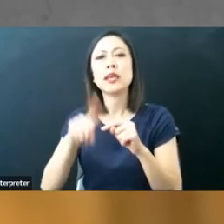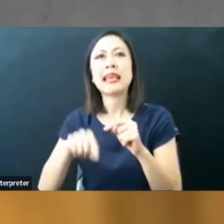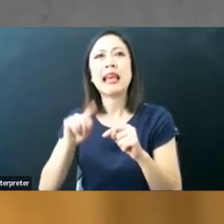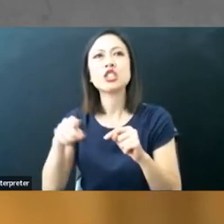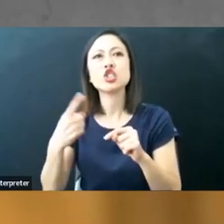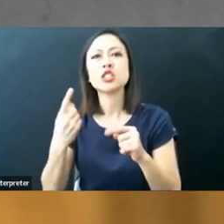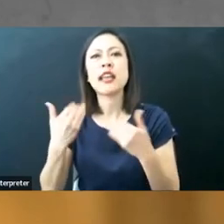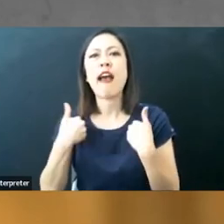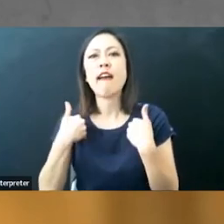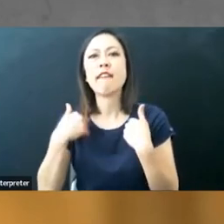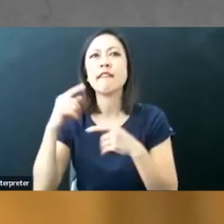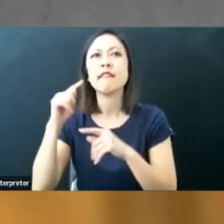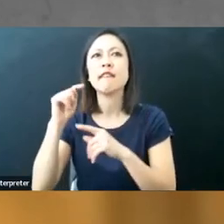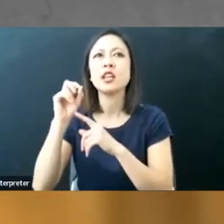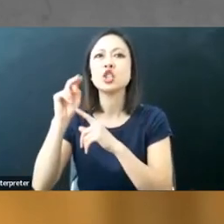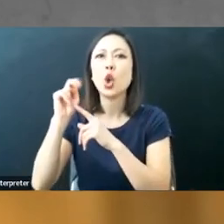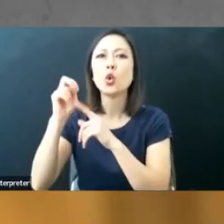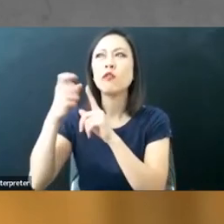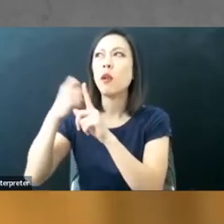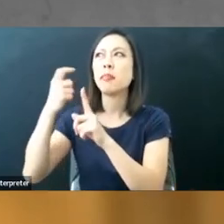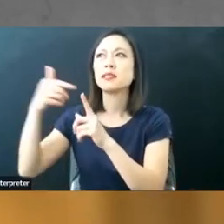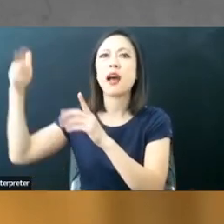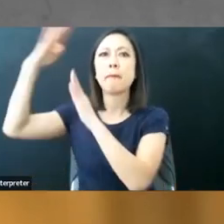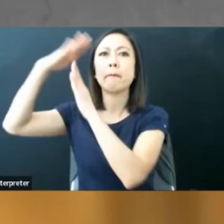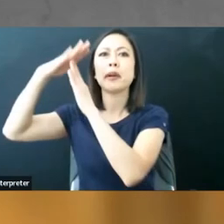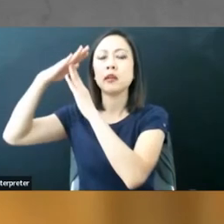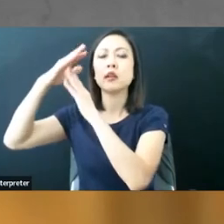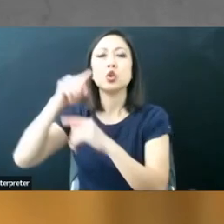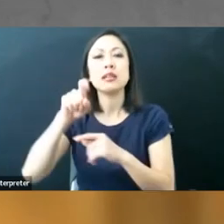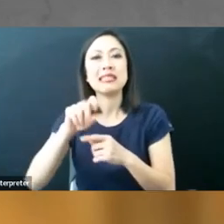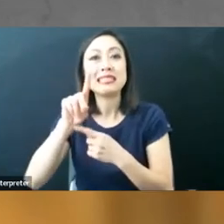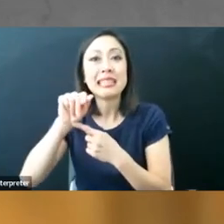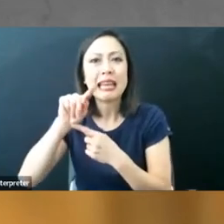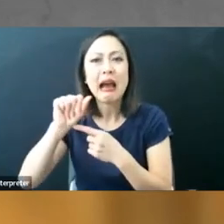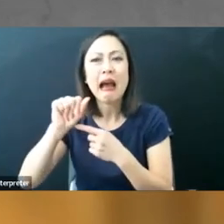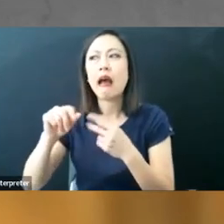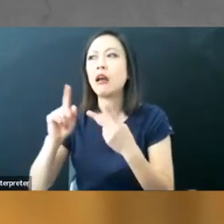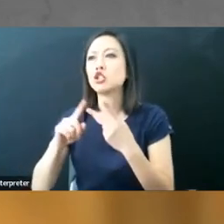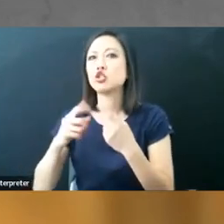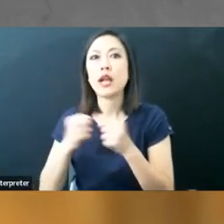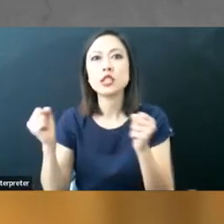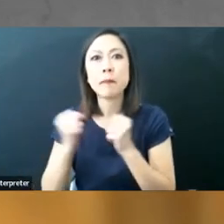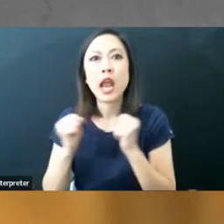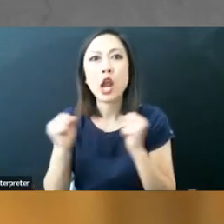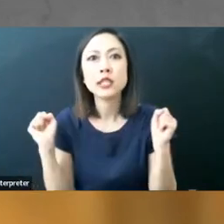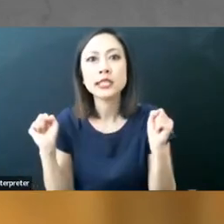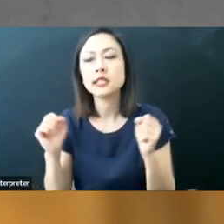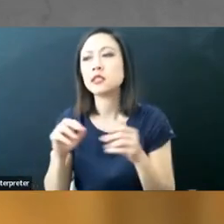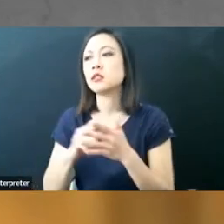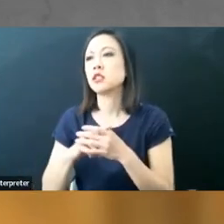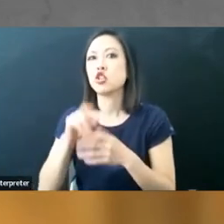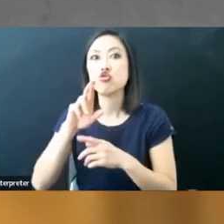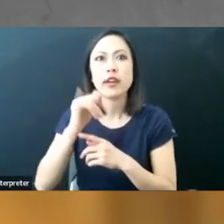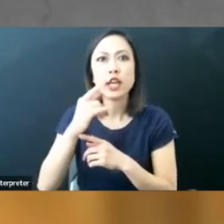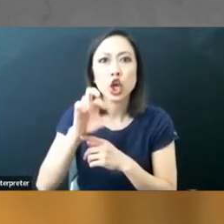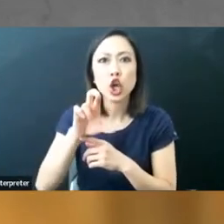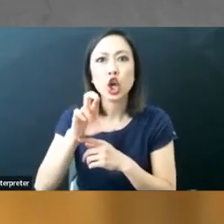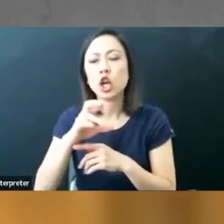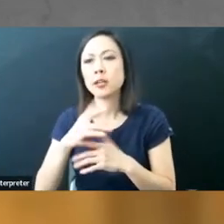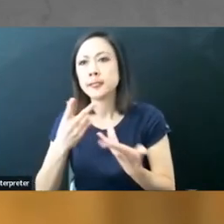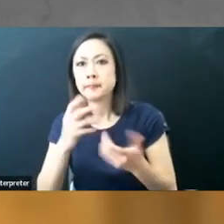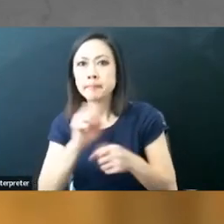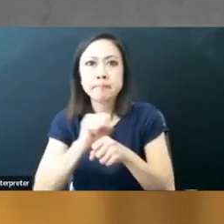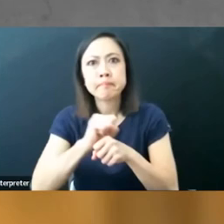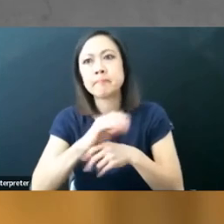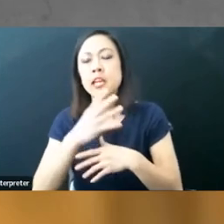top. You need to have data and transparency around it, and you need to have rigor and process around it. And so that